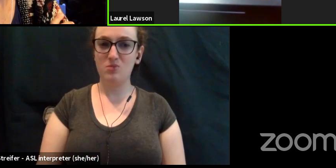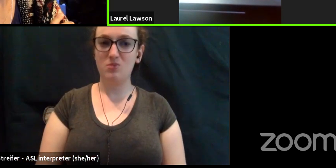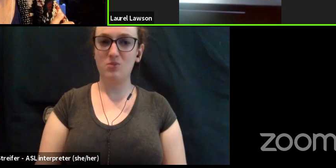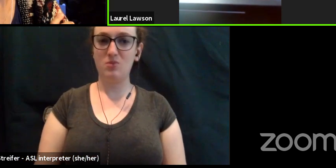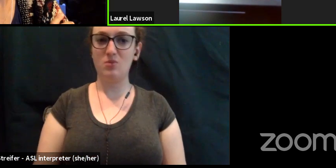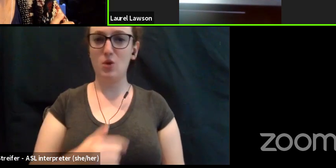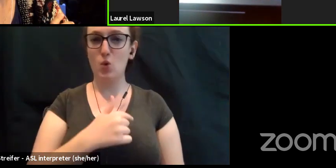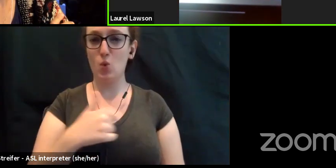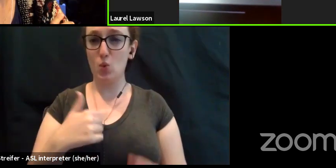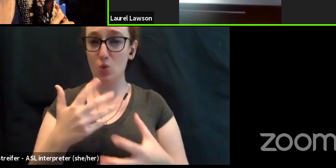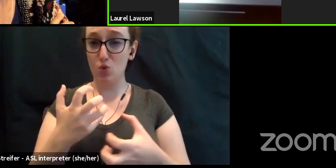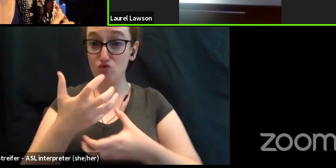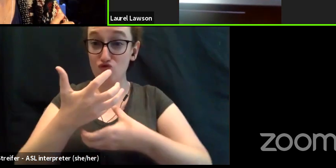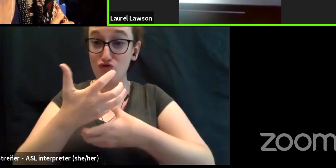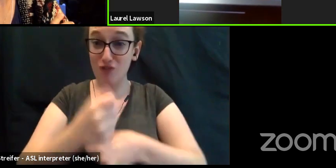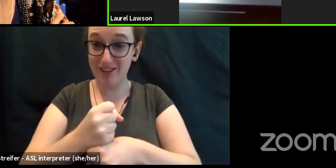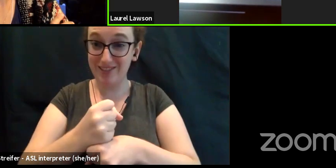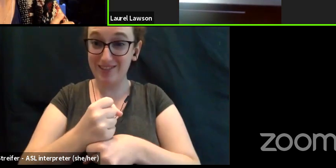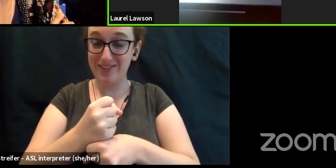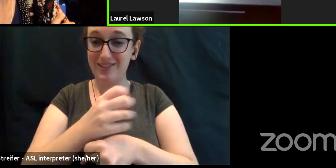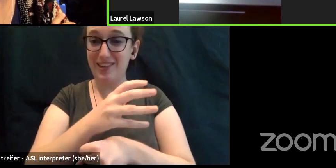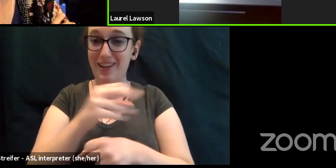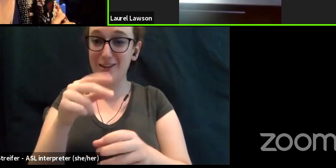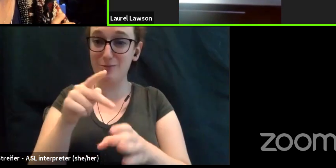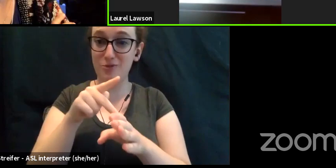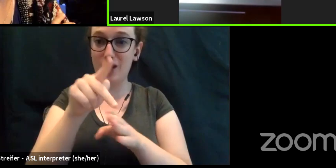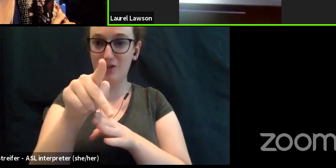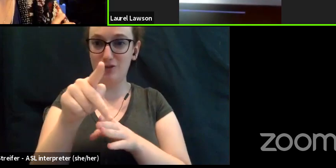trust and professionalism. I mean, what I hear